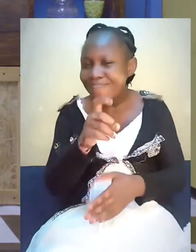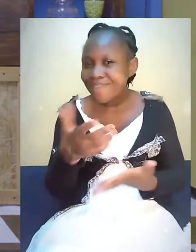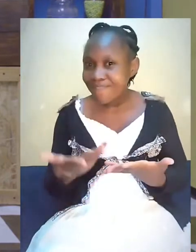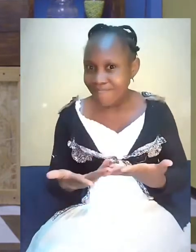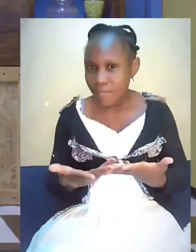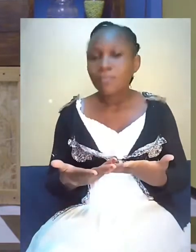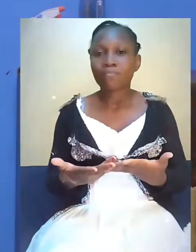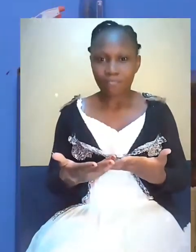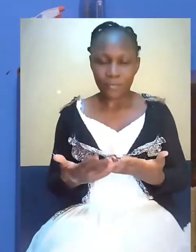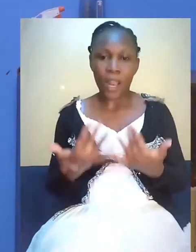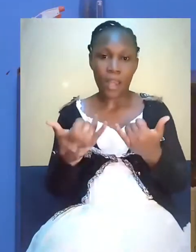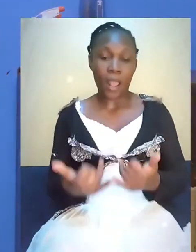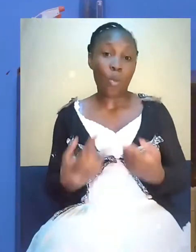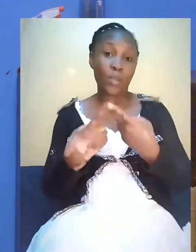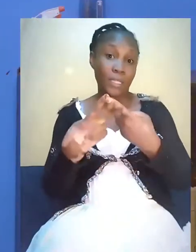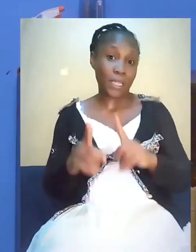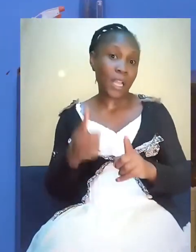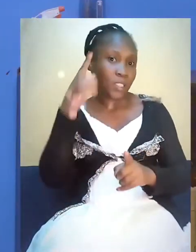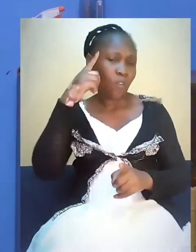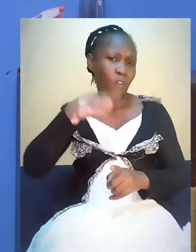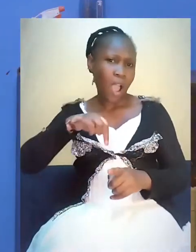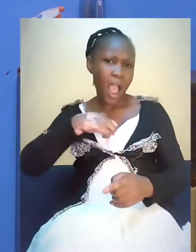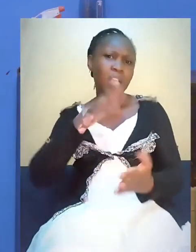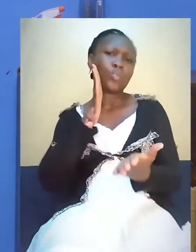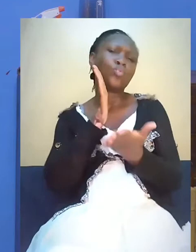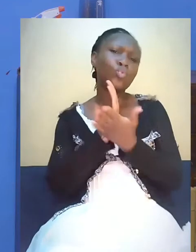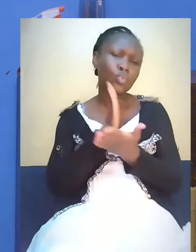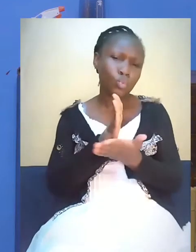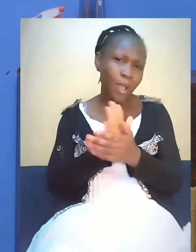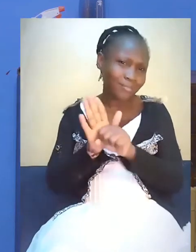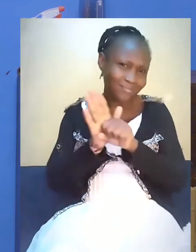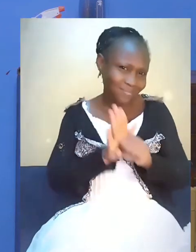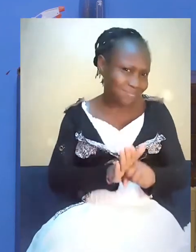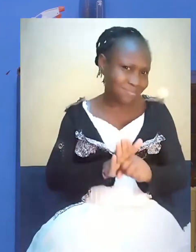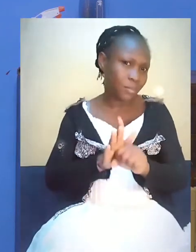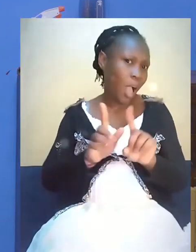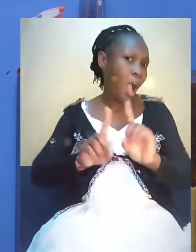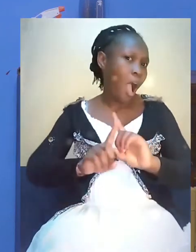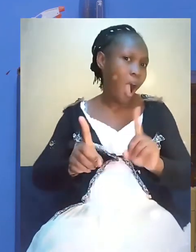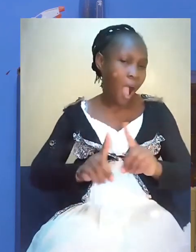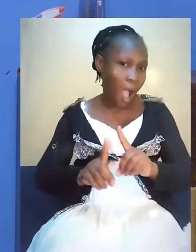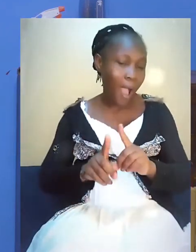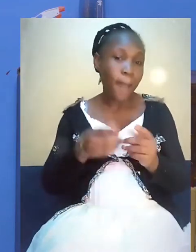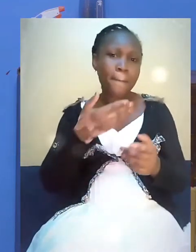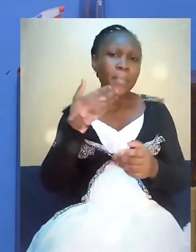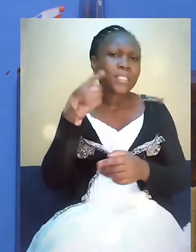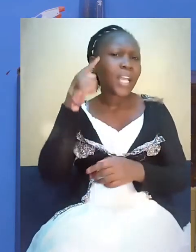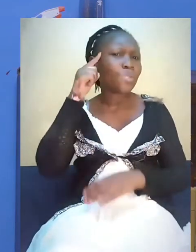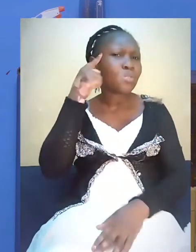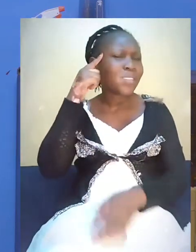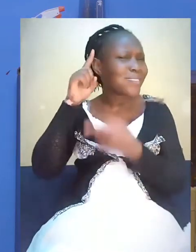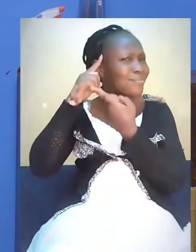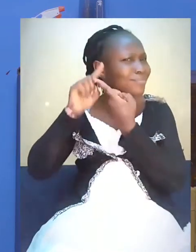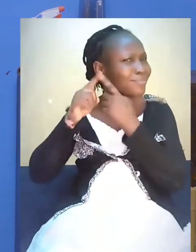get right into it. So just to be sure that it's just not a matter of being biased and just thinking that, you know, people spend time in the